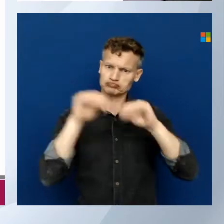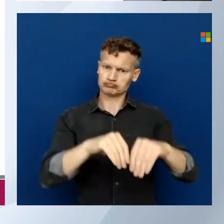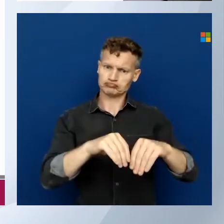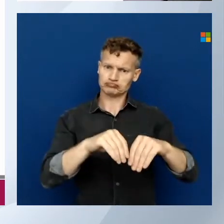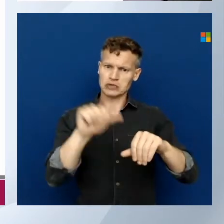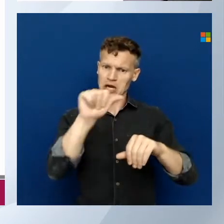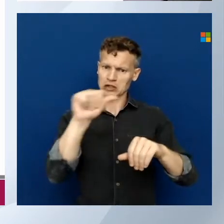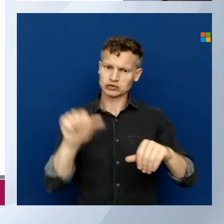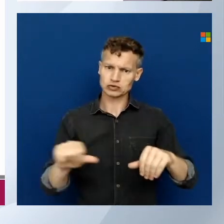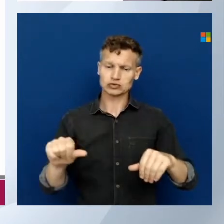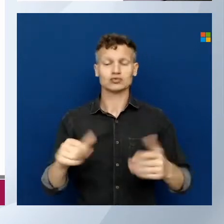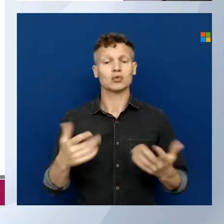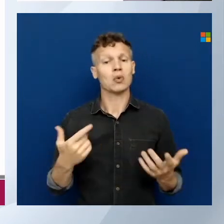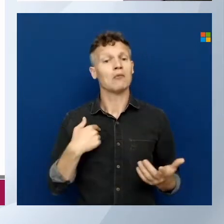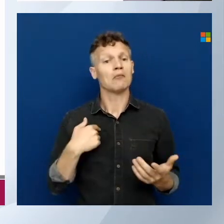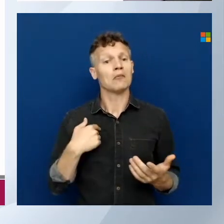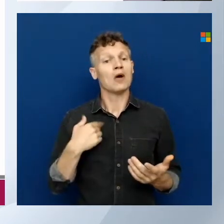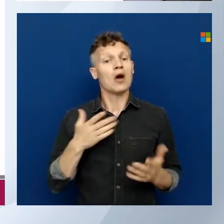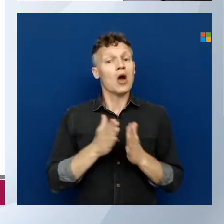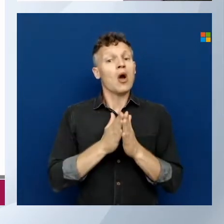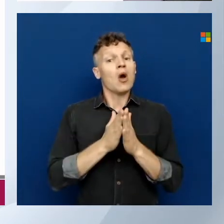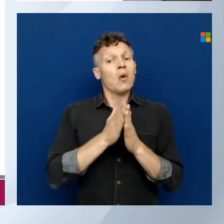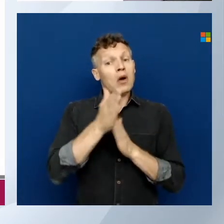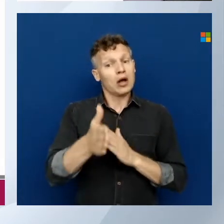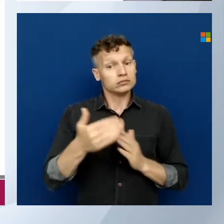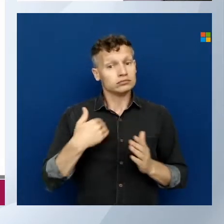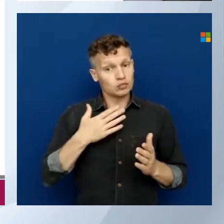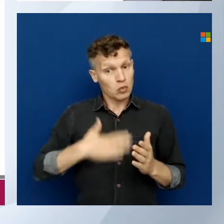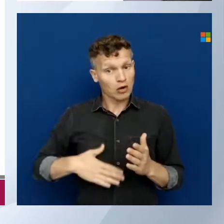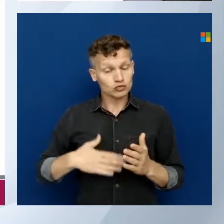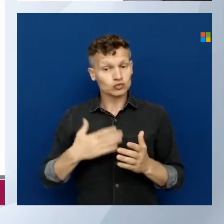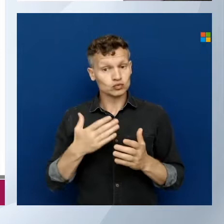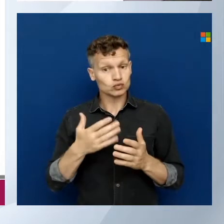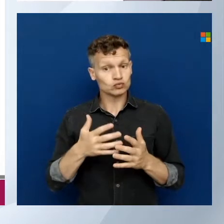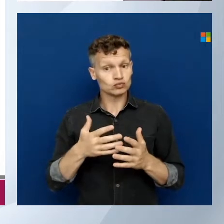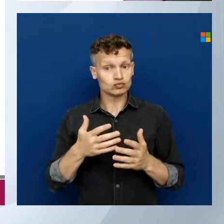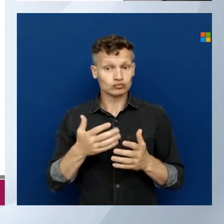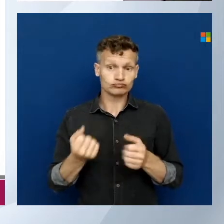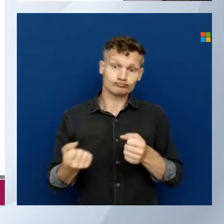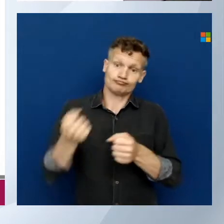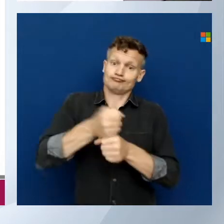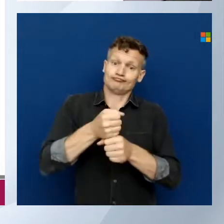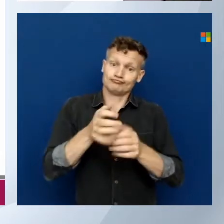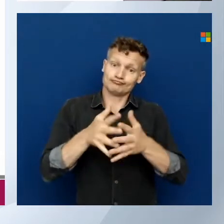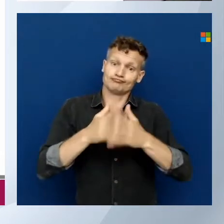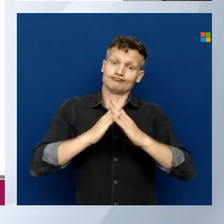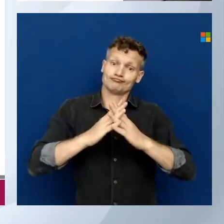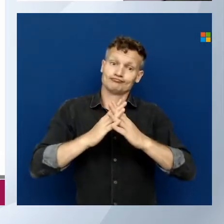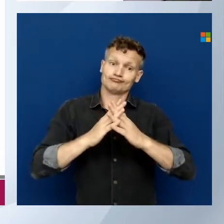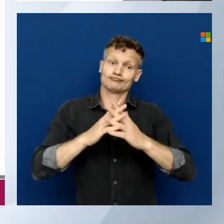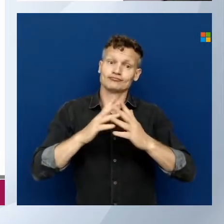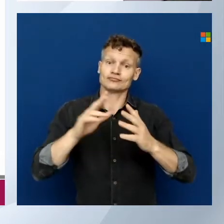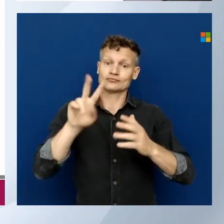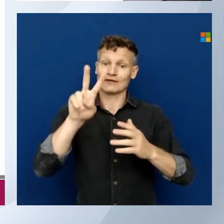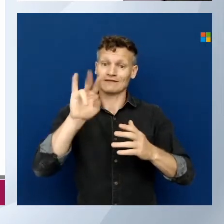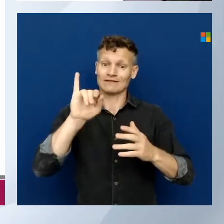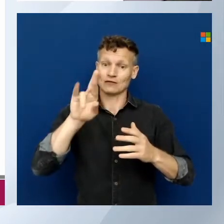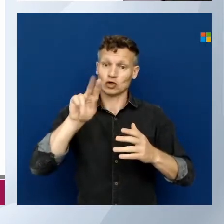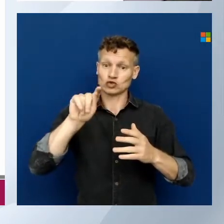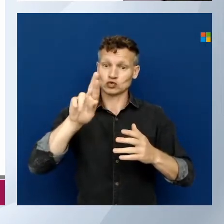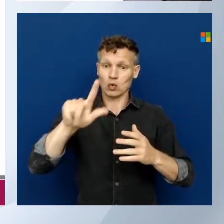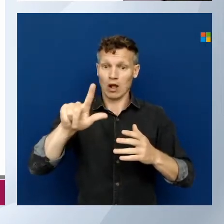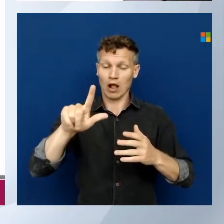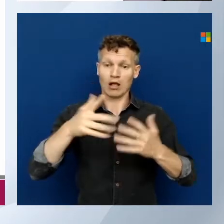machine, and then I was presented with basically a fill-out form where Microsoft asked me quite some information